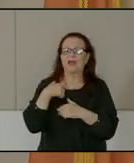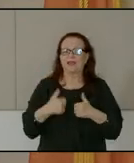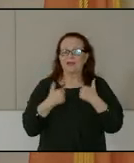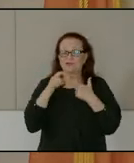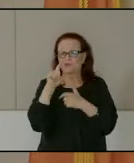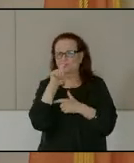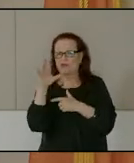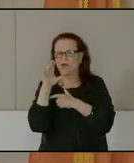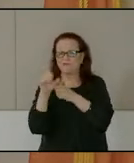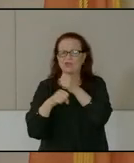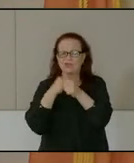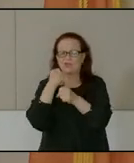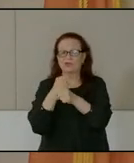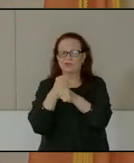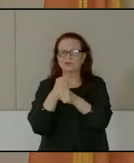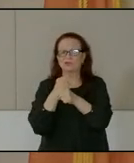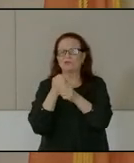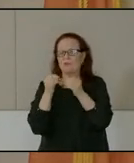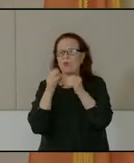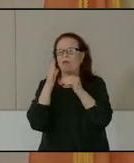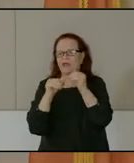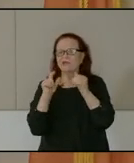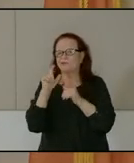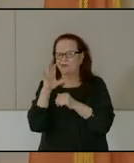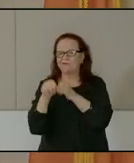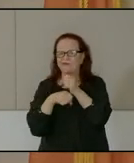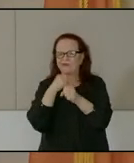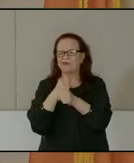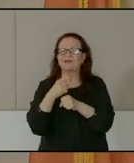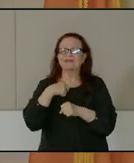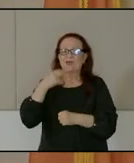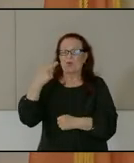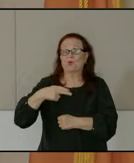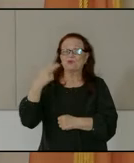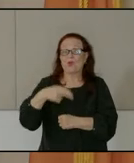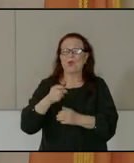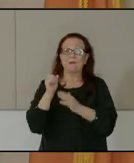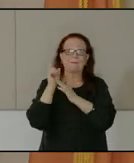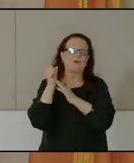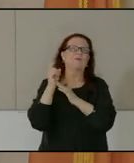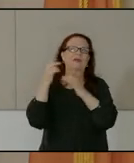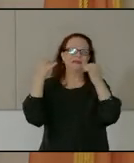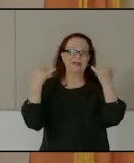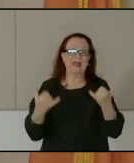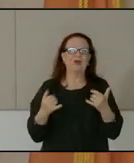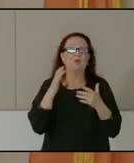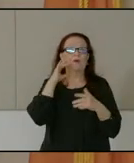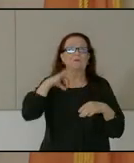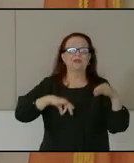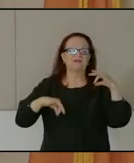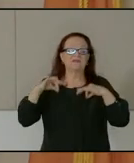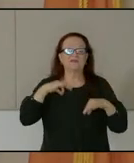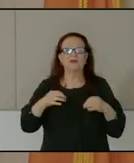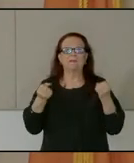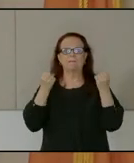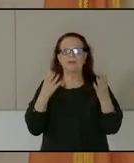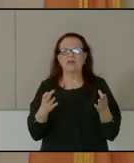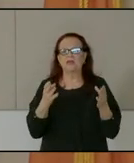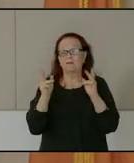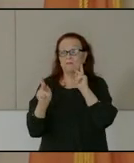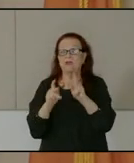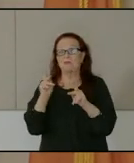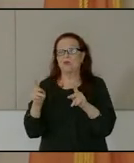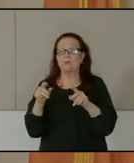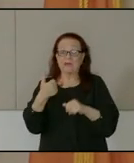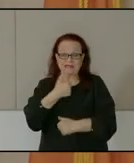that. This was a historic moment that is going to benefit so many individuals like myself and my family.